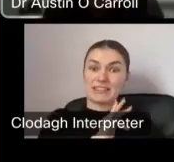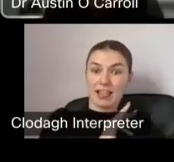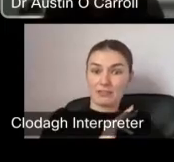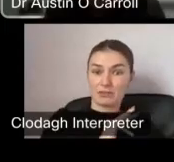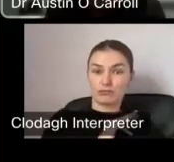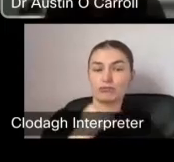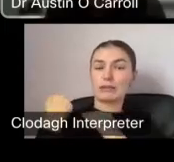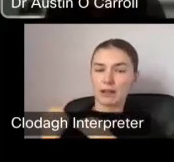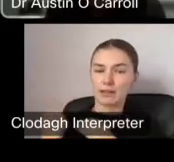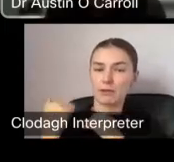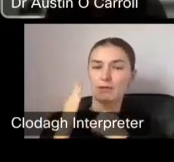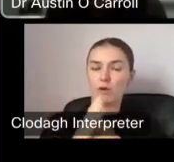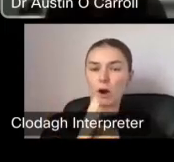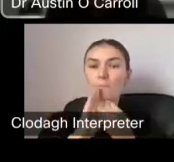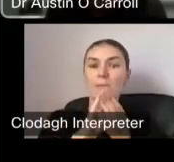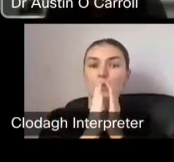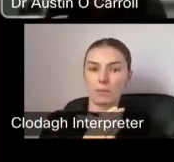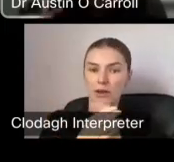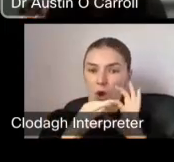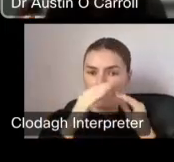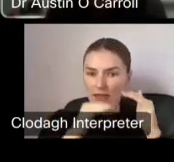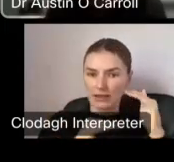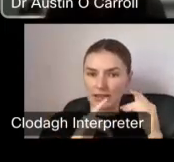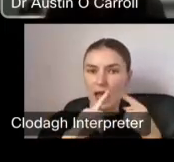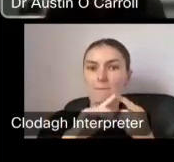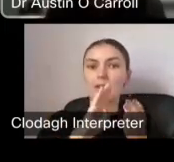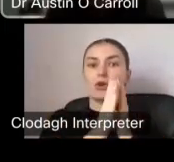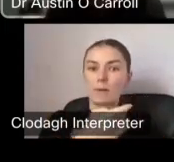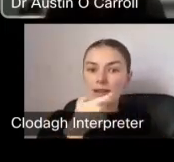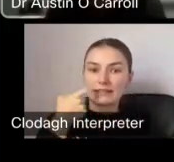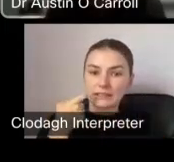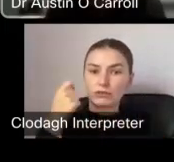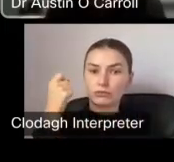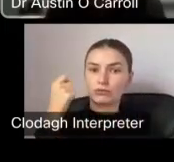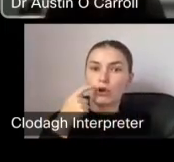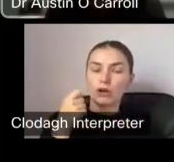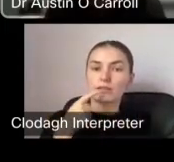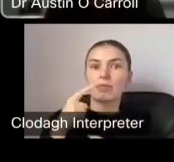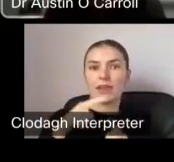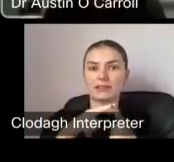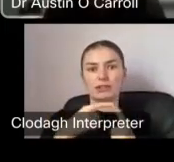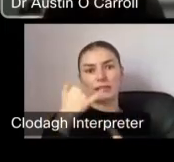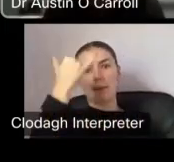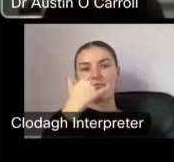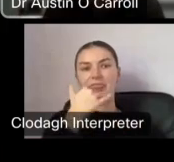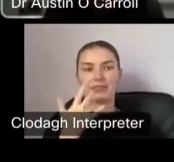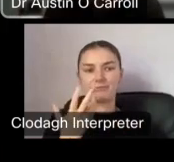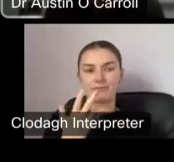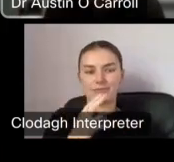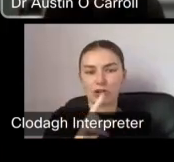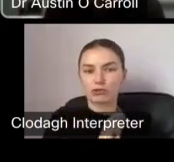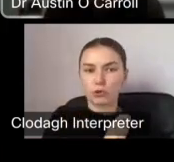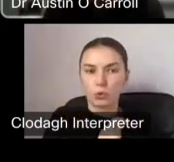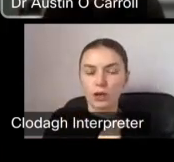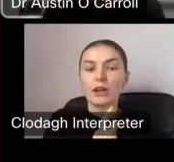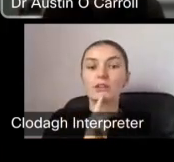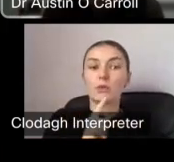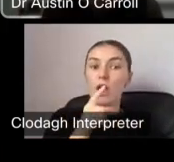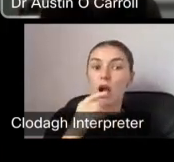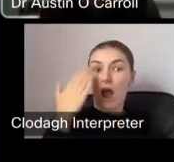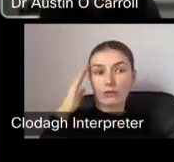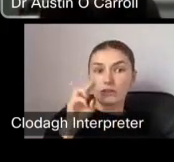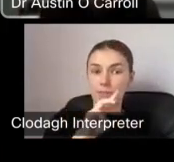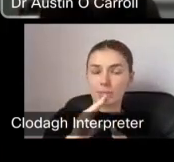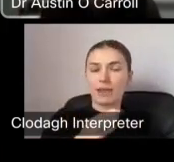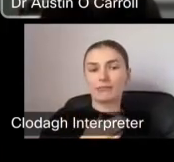homeless, for becoming drug addiction. And this is probably the pervasive myth about addiction in particular. Irish people tend to be very sympathetic